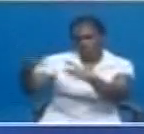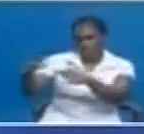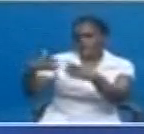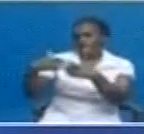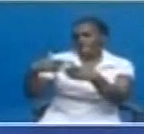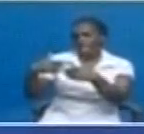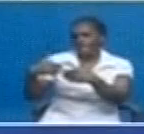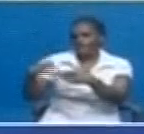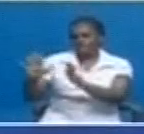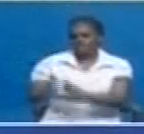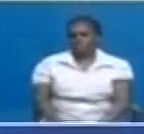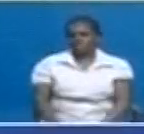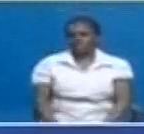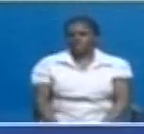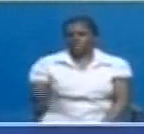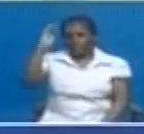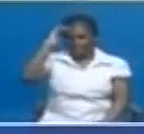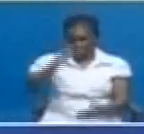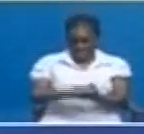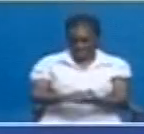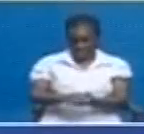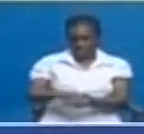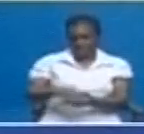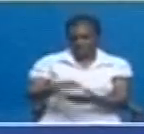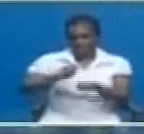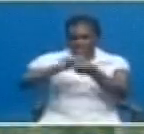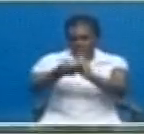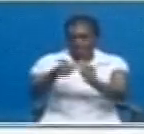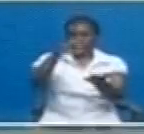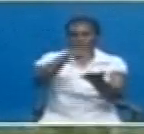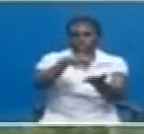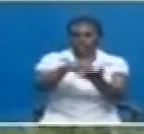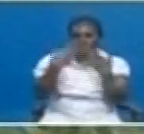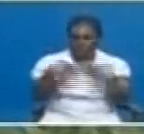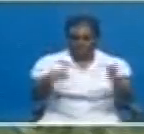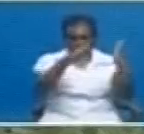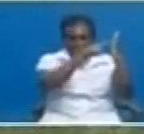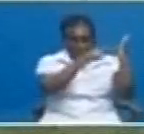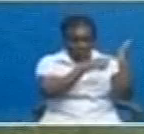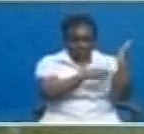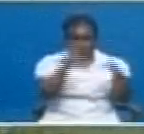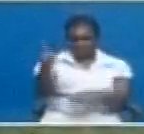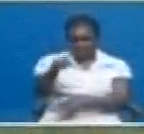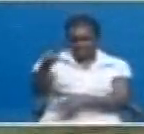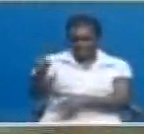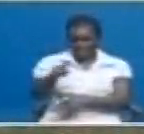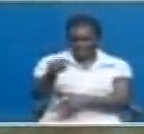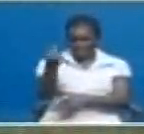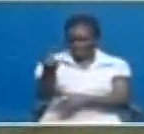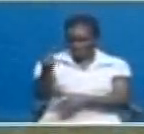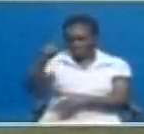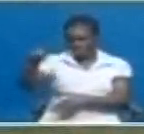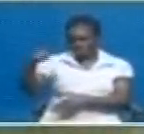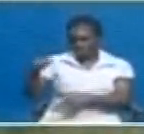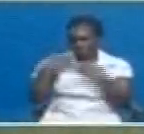game. But I believe we've been able to correct whatever issues we had, the small mistakes that we had. So just tell the